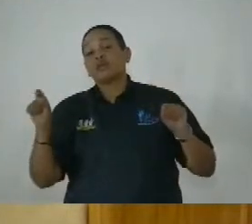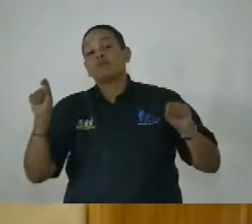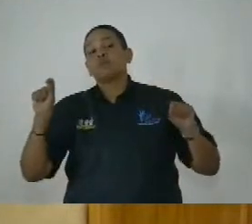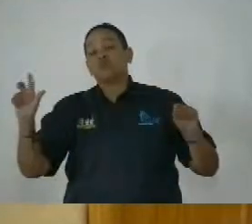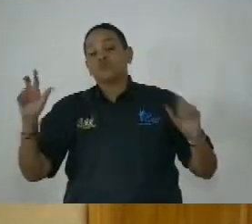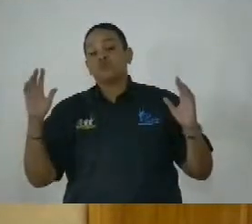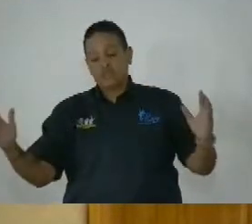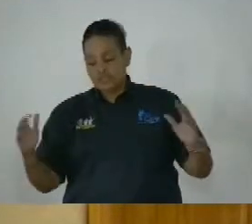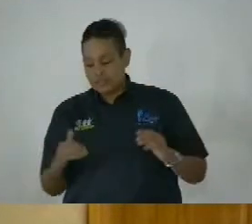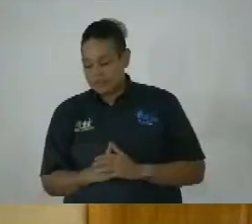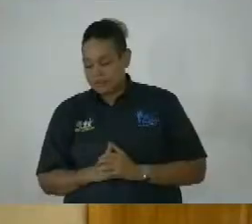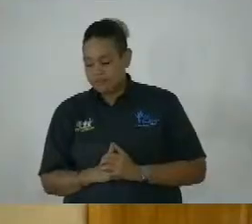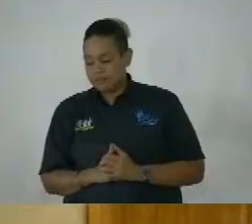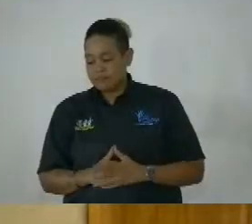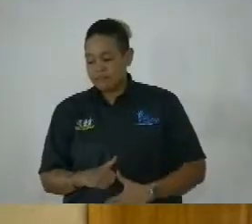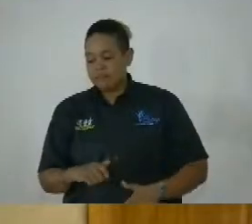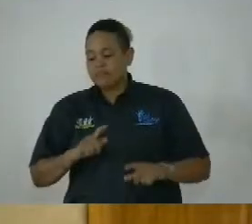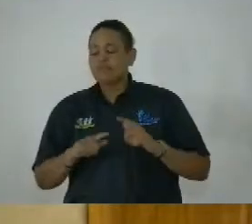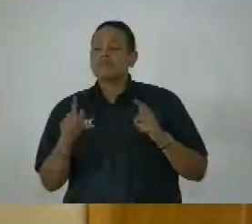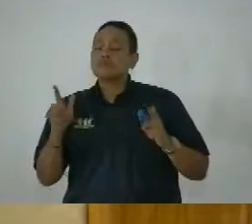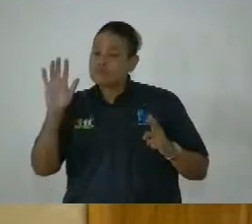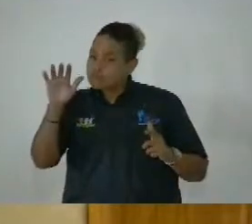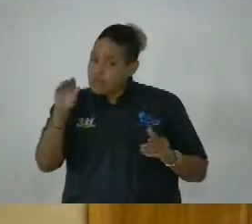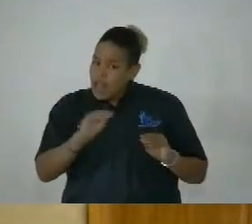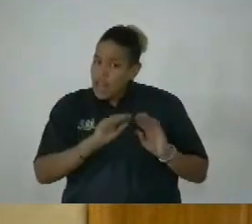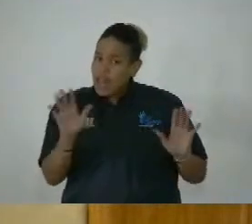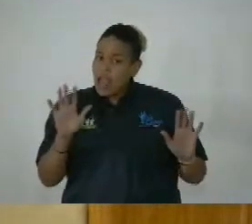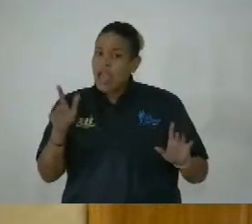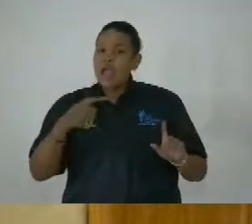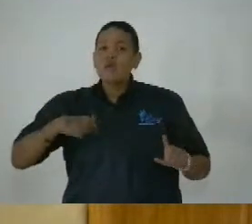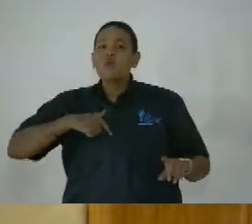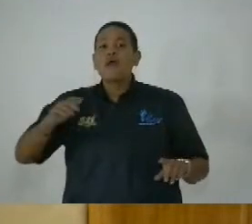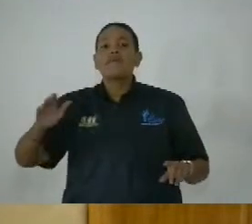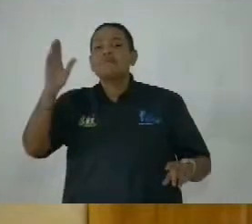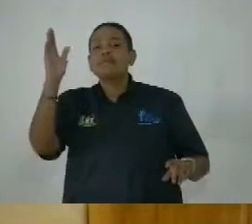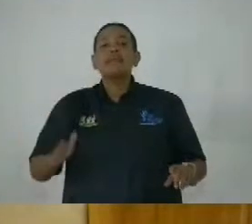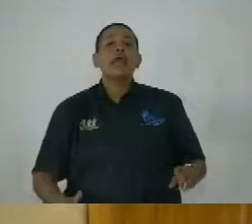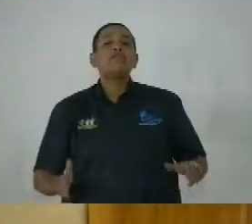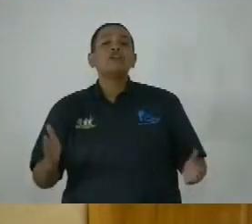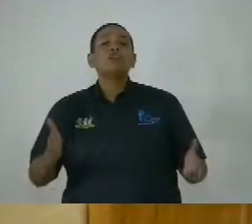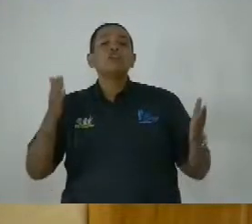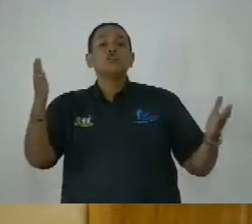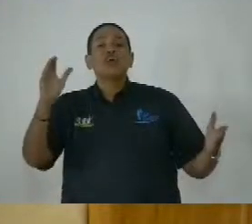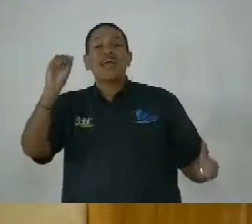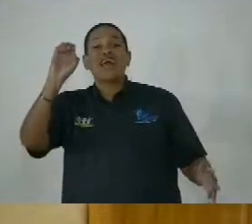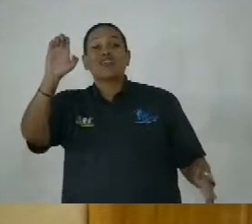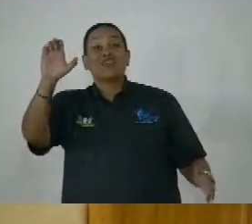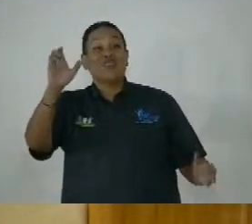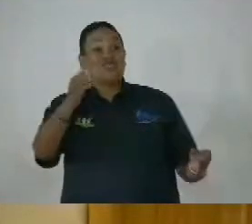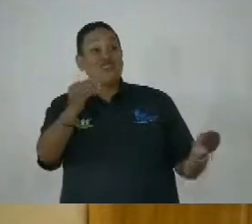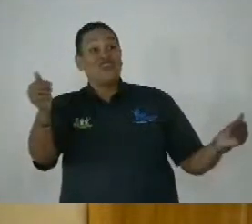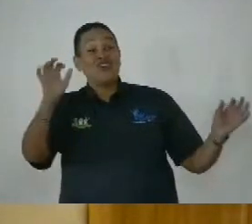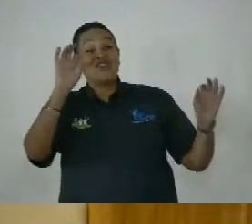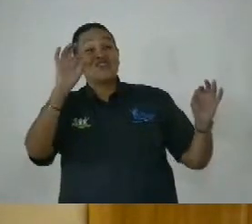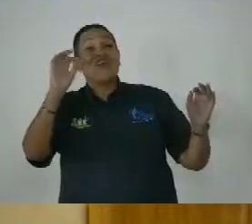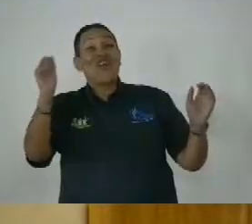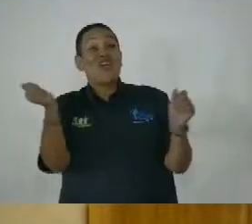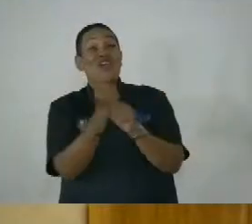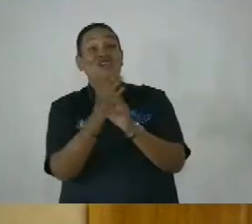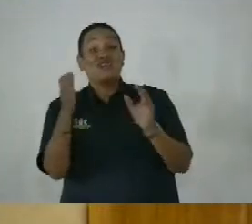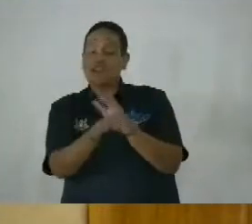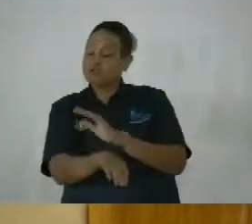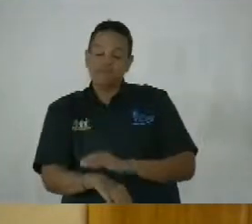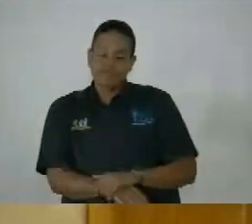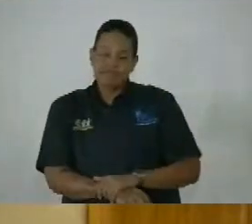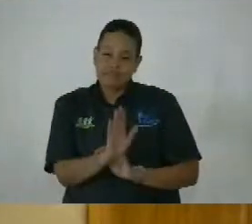2023. But let me be clear, Madam Speaker, we have never suggested the state of public emergencies as a silver bullet for our